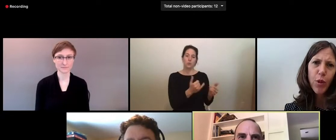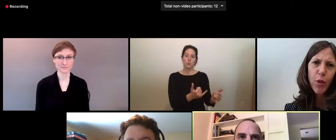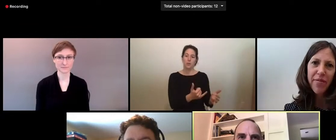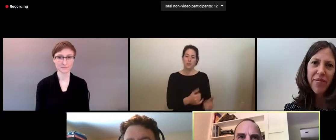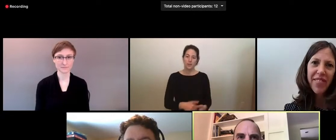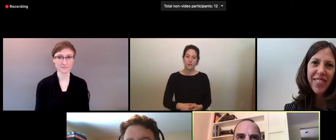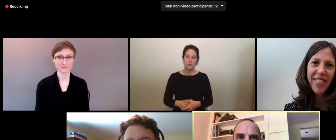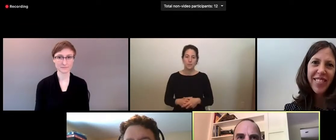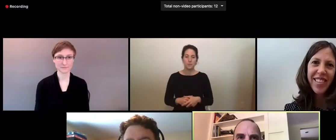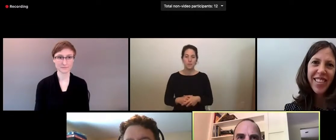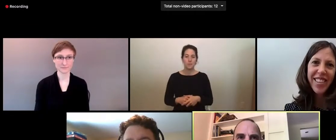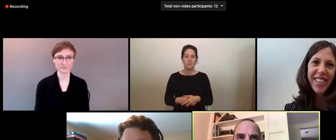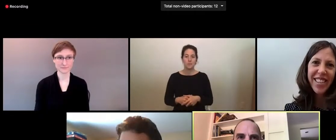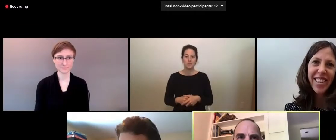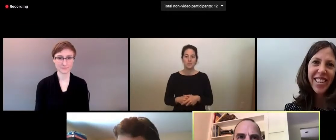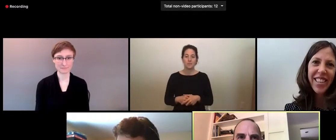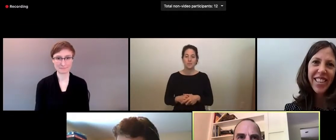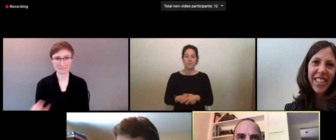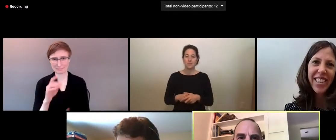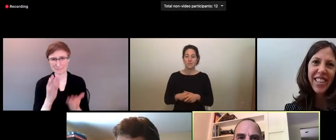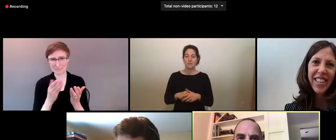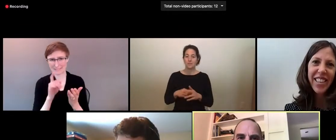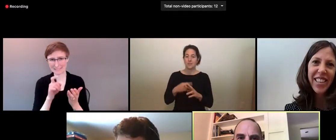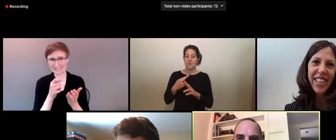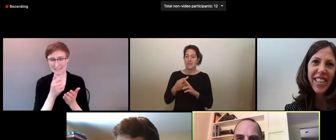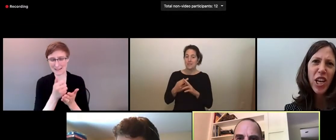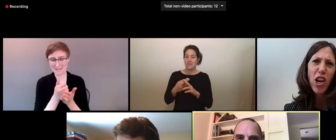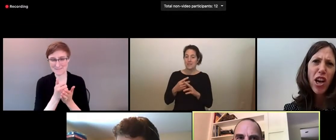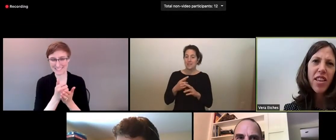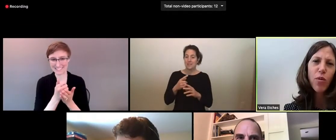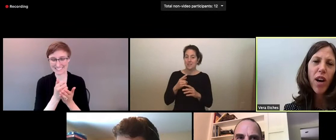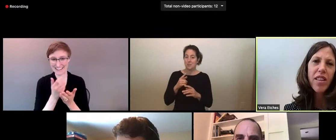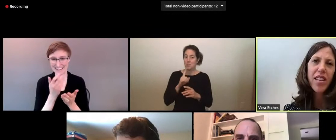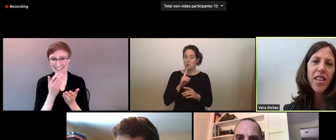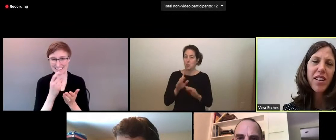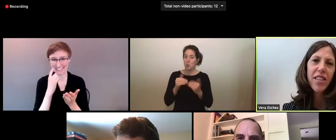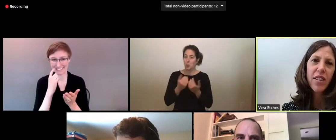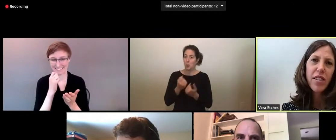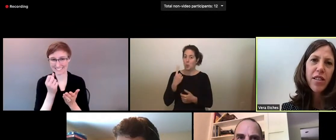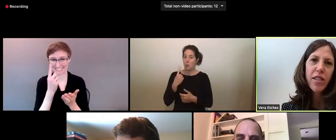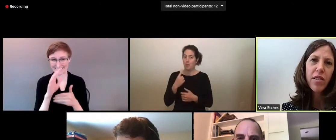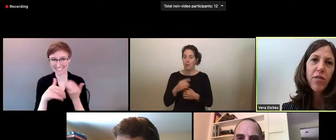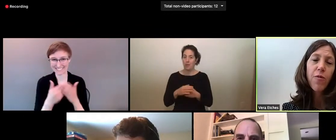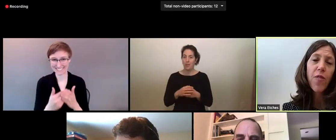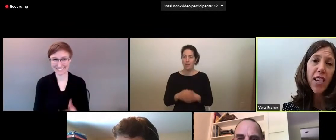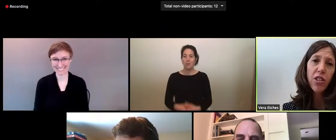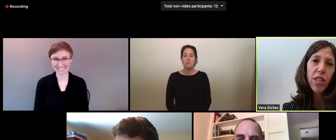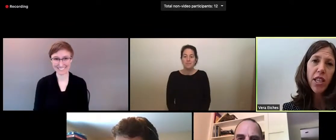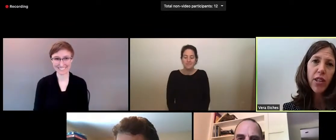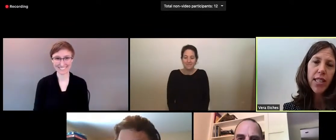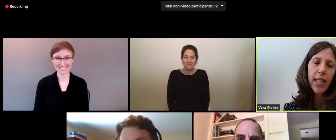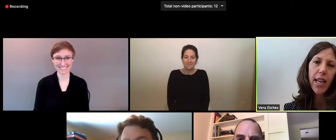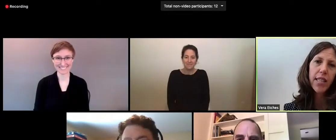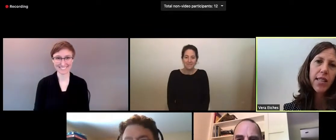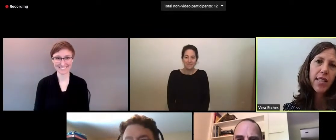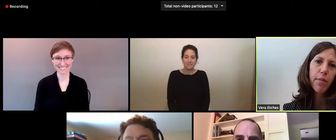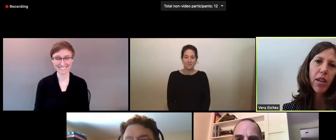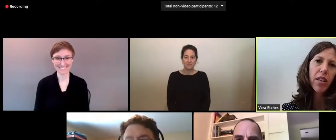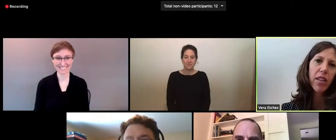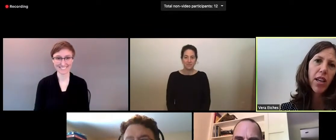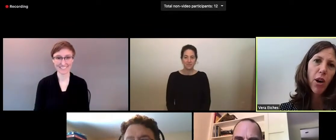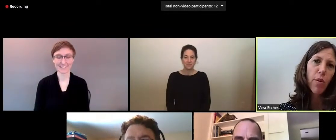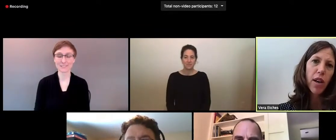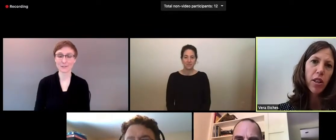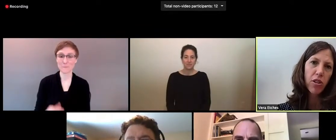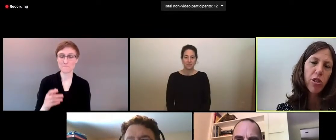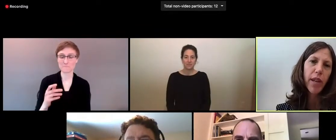I'm going to need some help. I don't know if I got all of that. I think why the faster decrease in cases